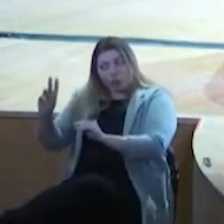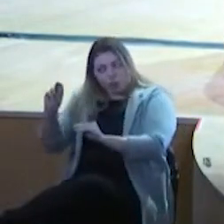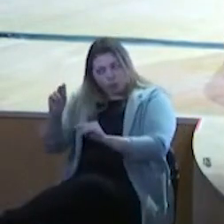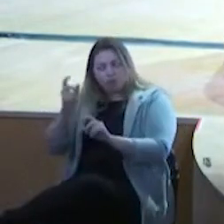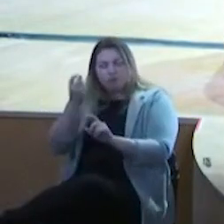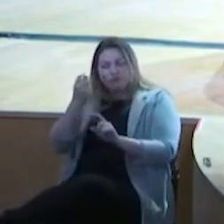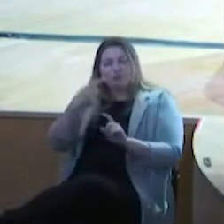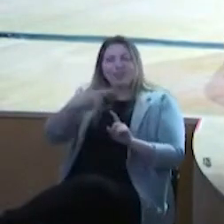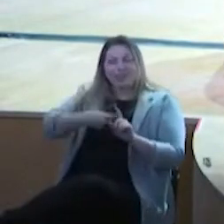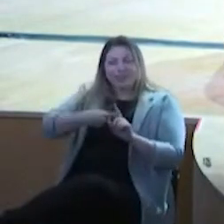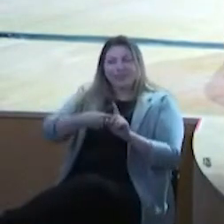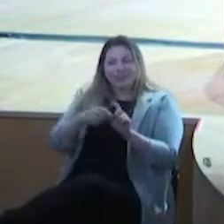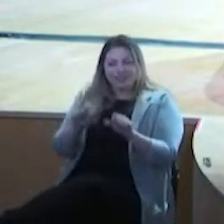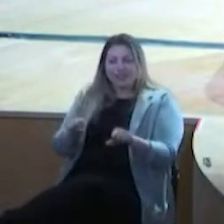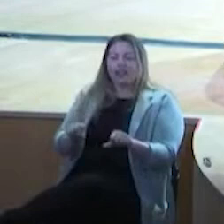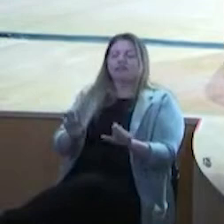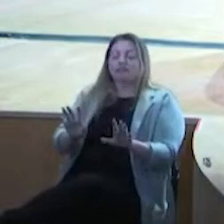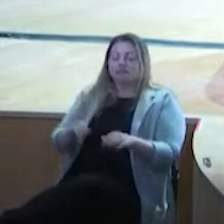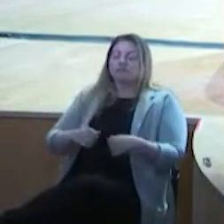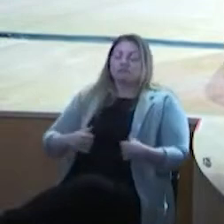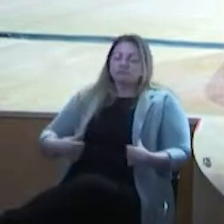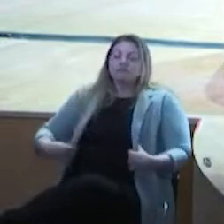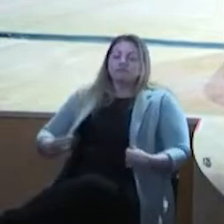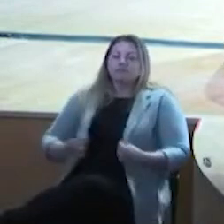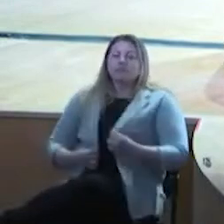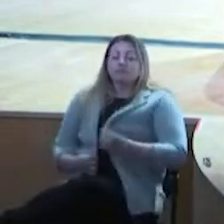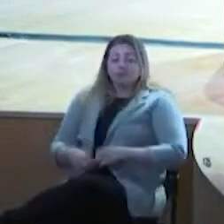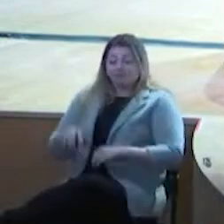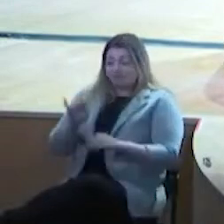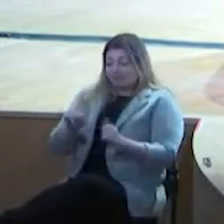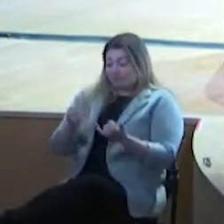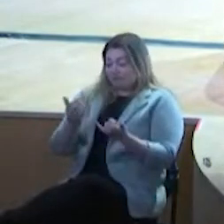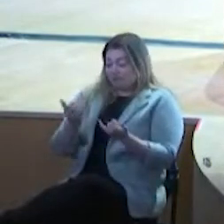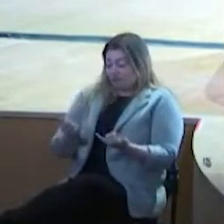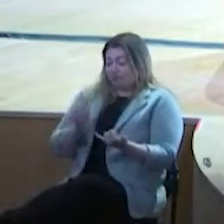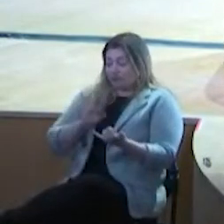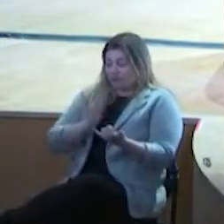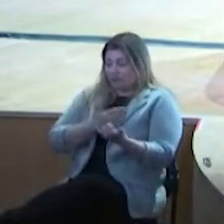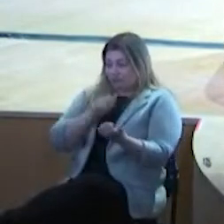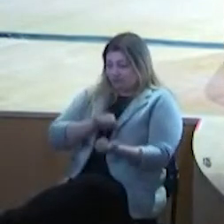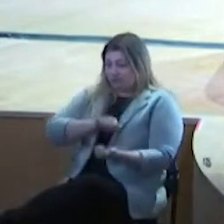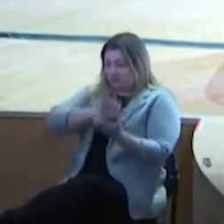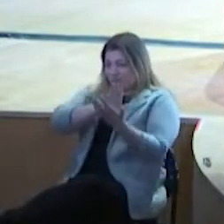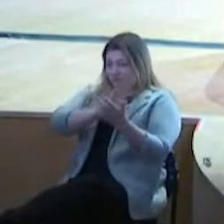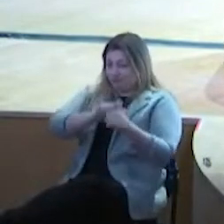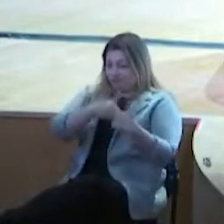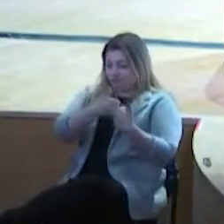it. And so that's what we're faced with right now, and